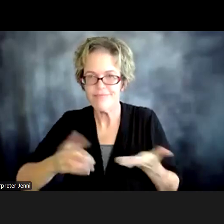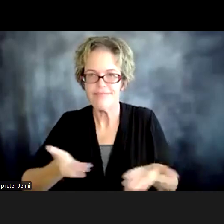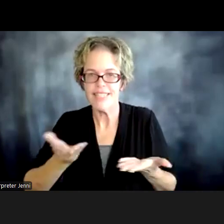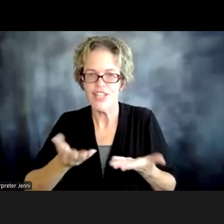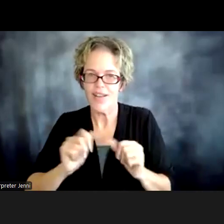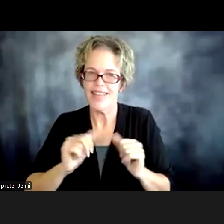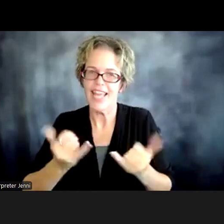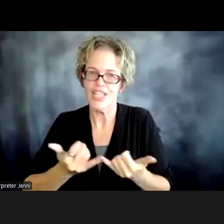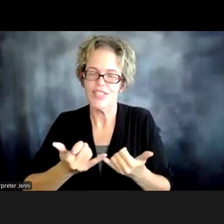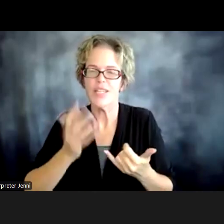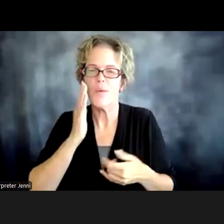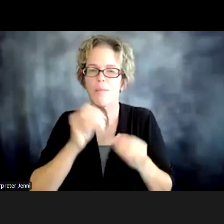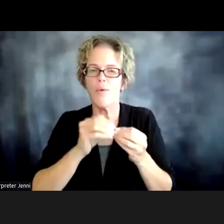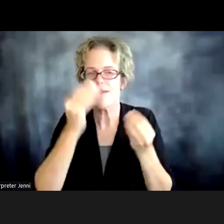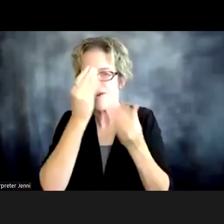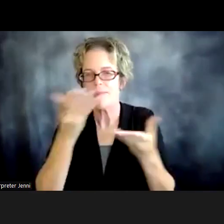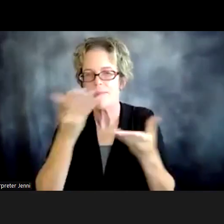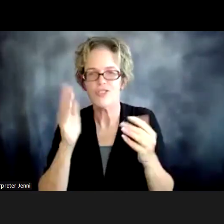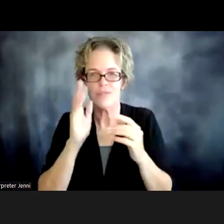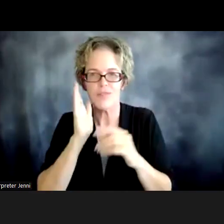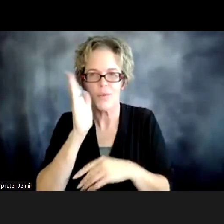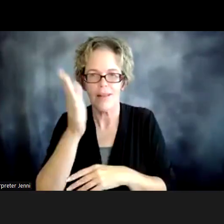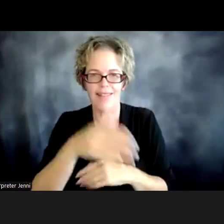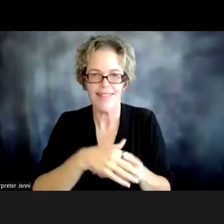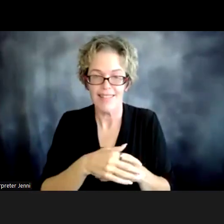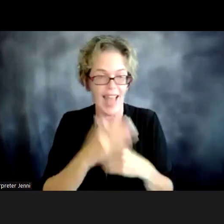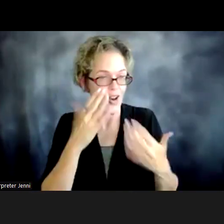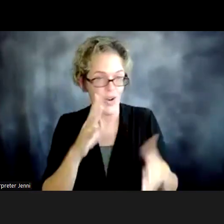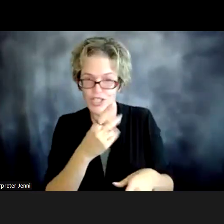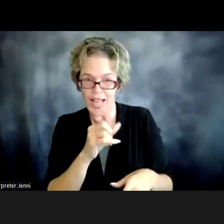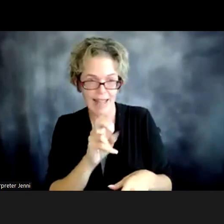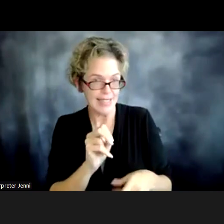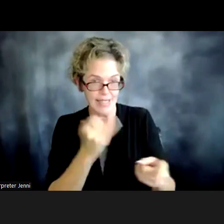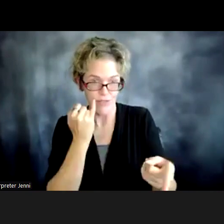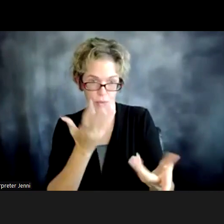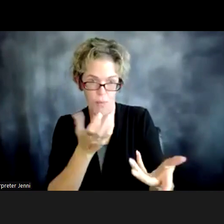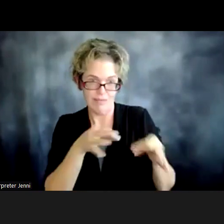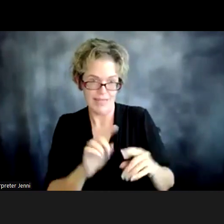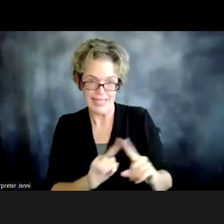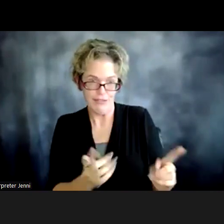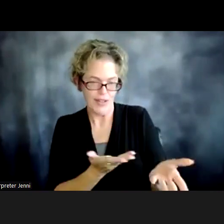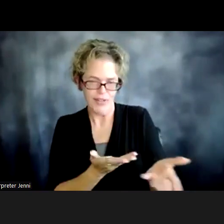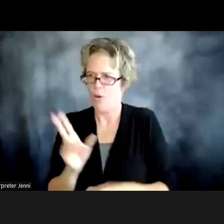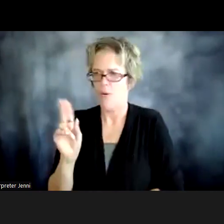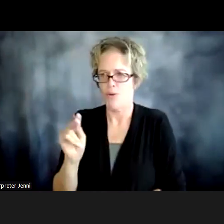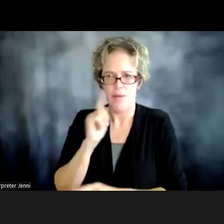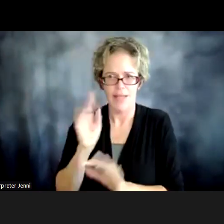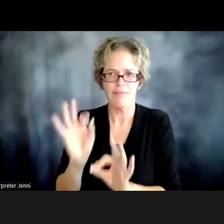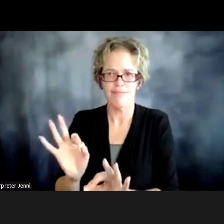So more to come on that. I don't know, Sheldon, if you would characterize that differently, feel free to jump in there. No, I think you got